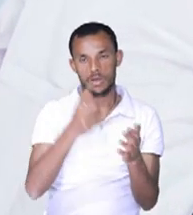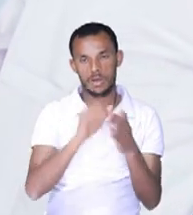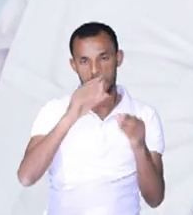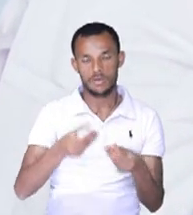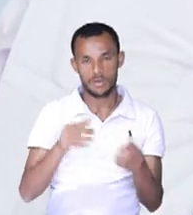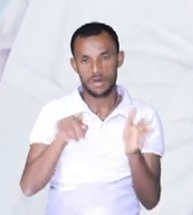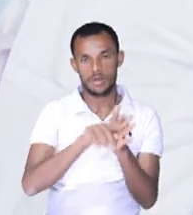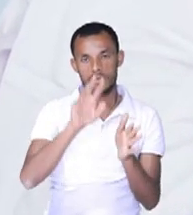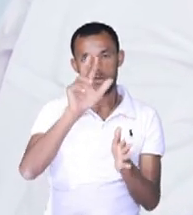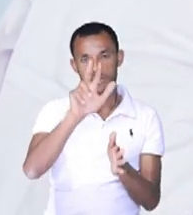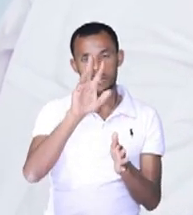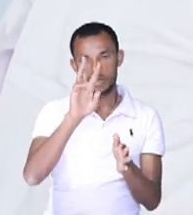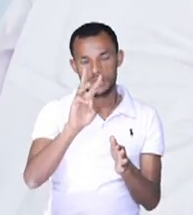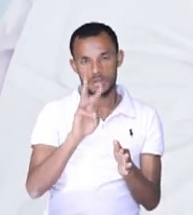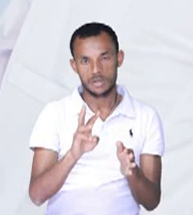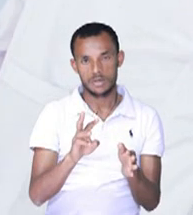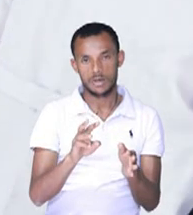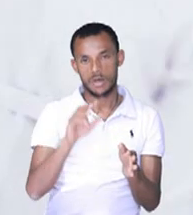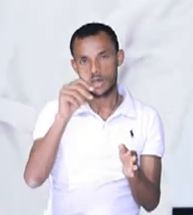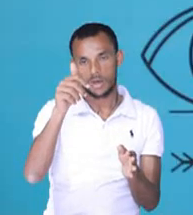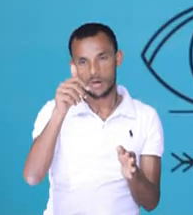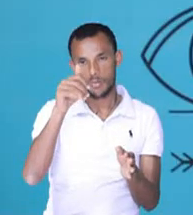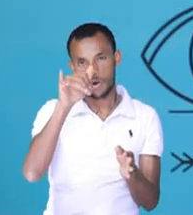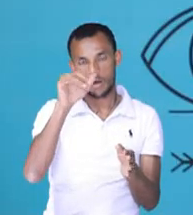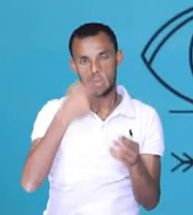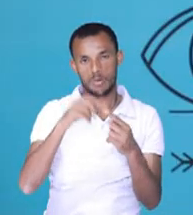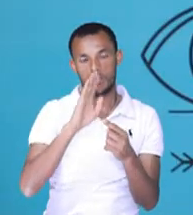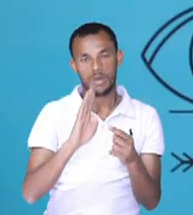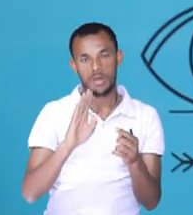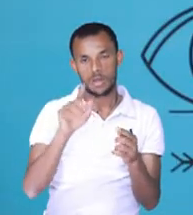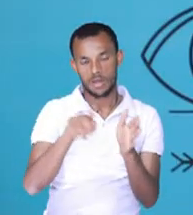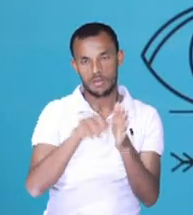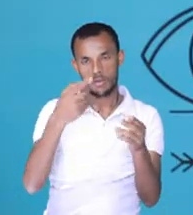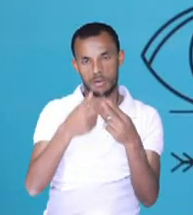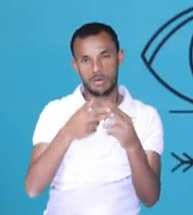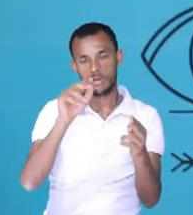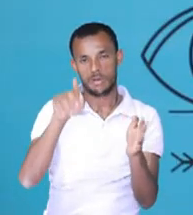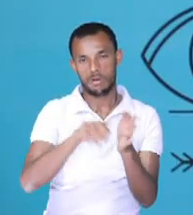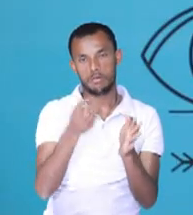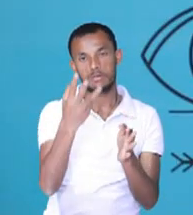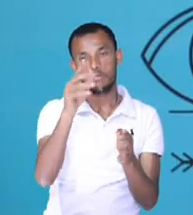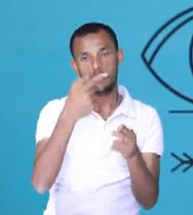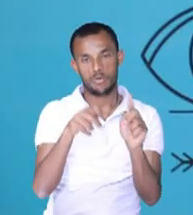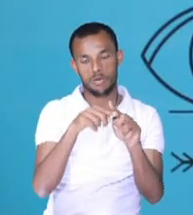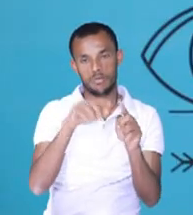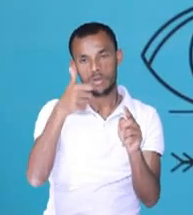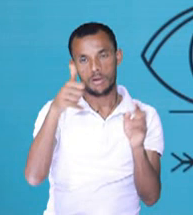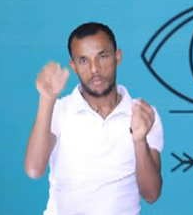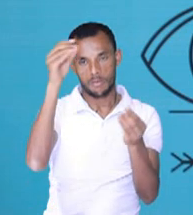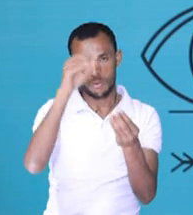negative 6x, y it will be. Negative times negative positive. So you will have 10